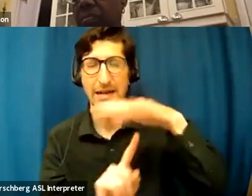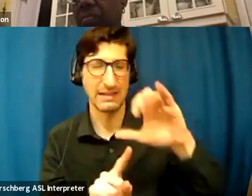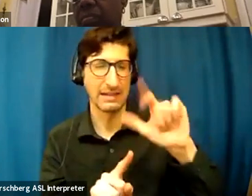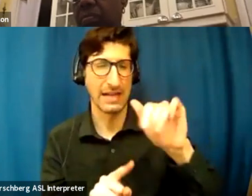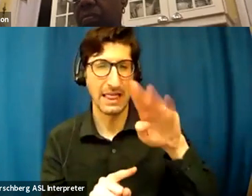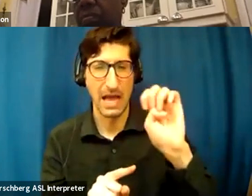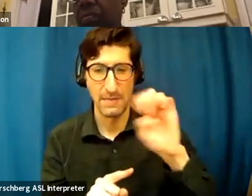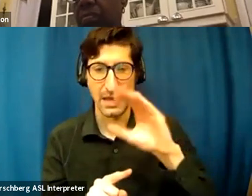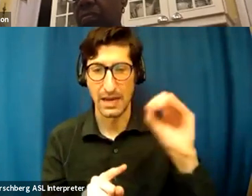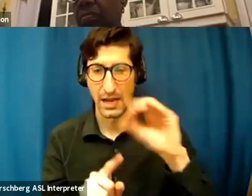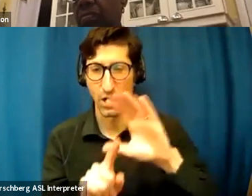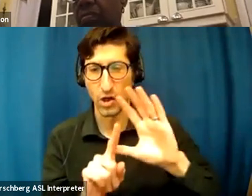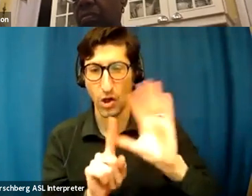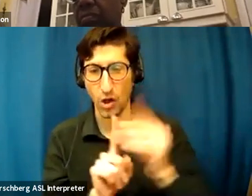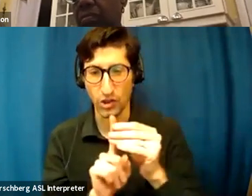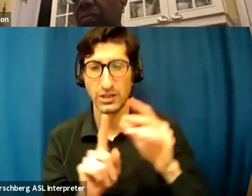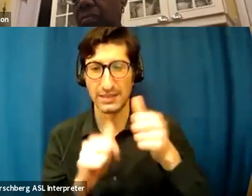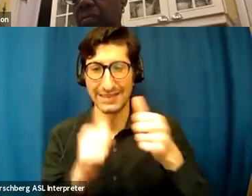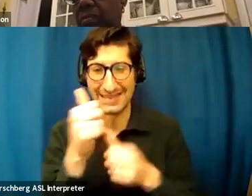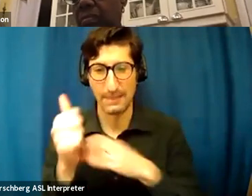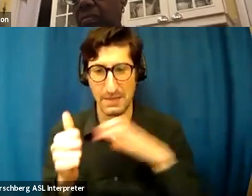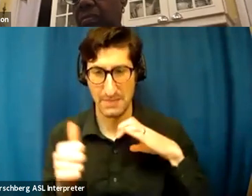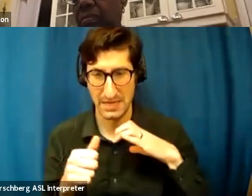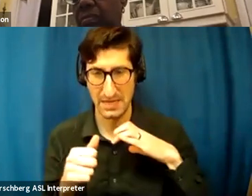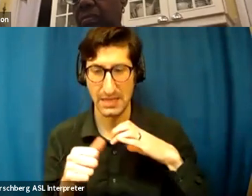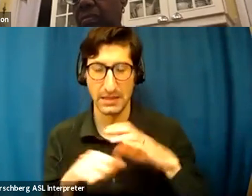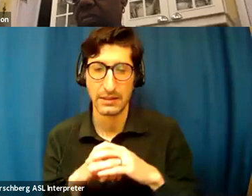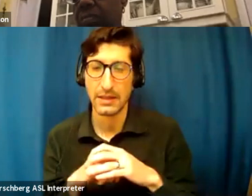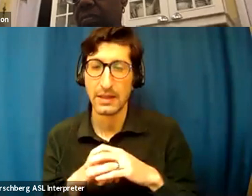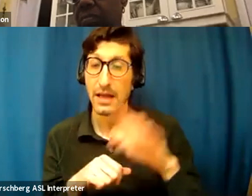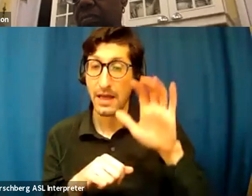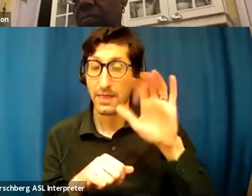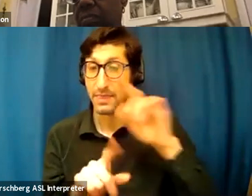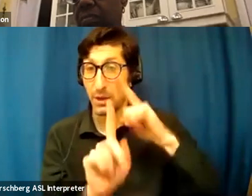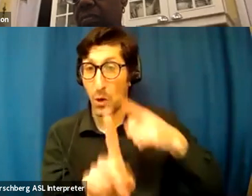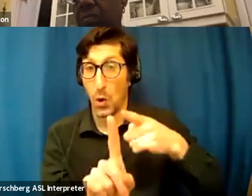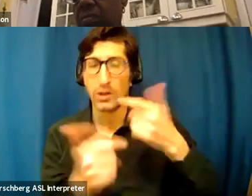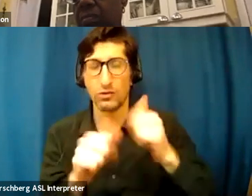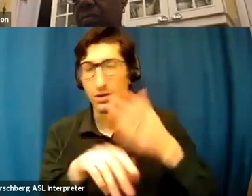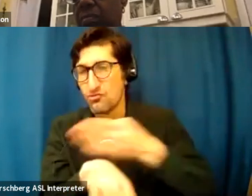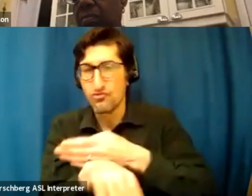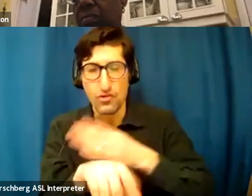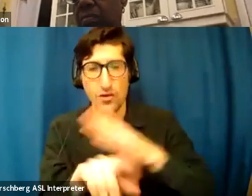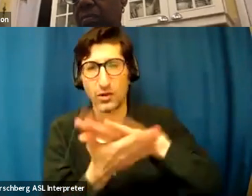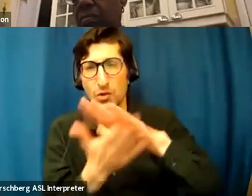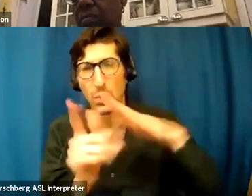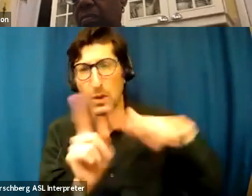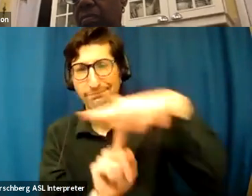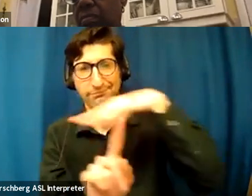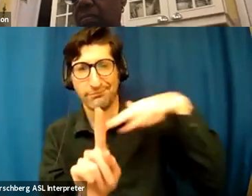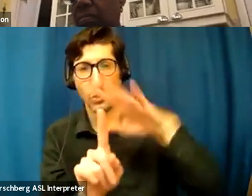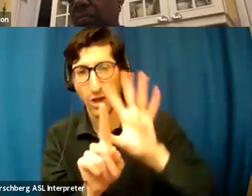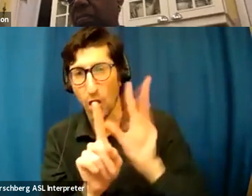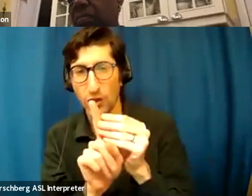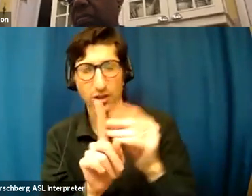Subcommittee. Again, for those of you who may not know, the overview of this subcommittee is improving school climate culture, positively